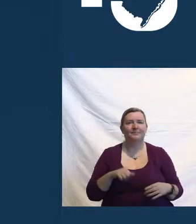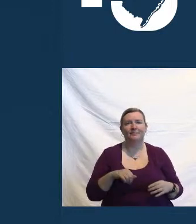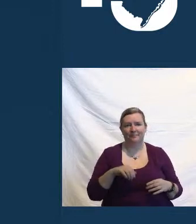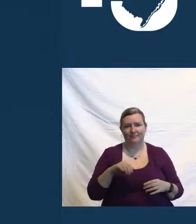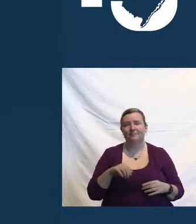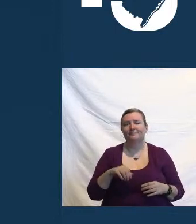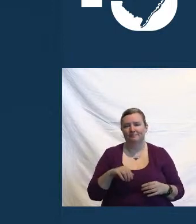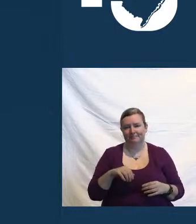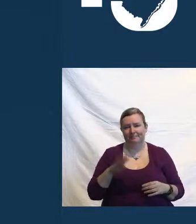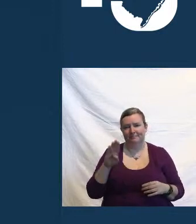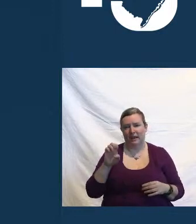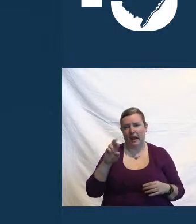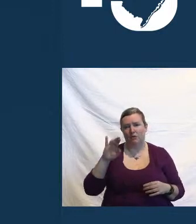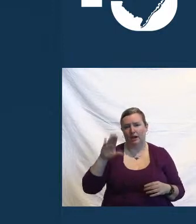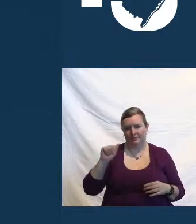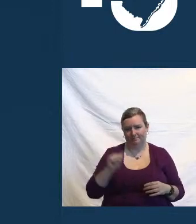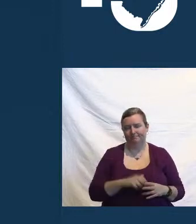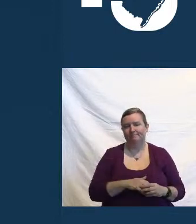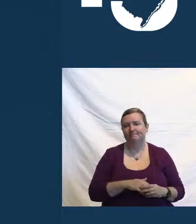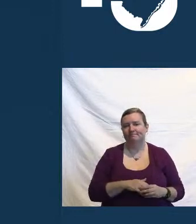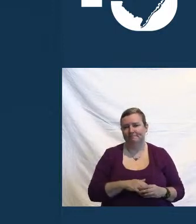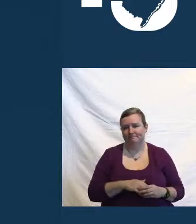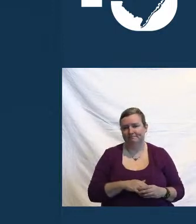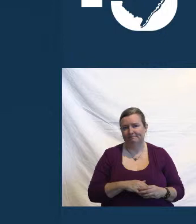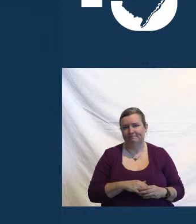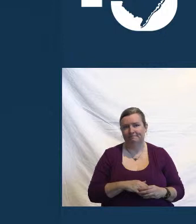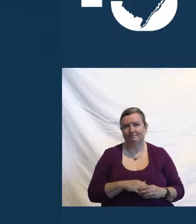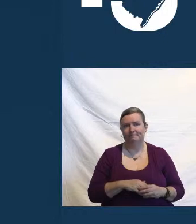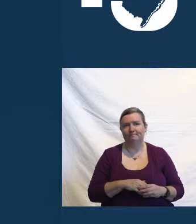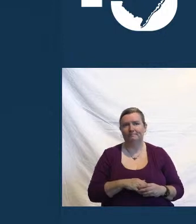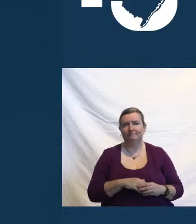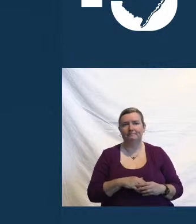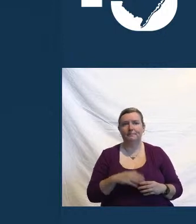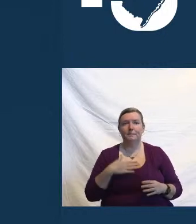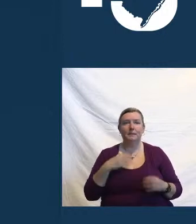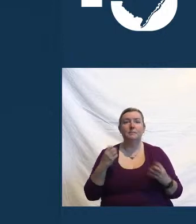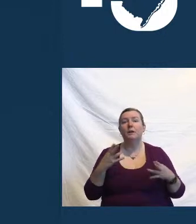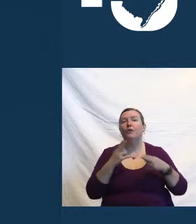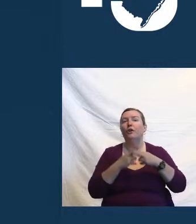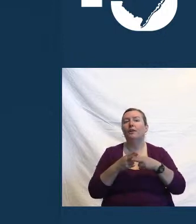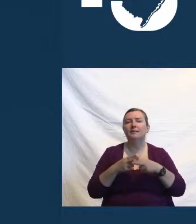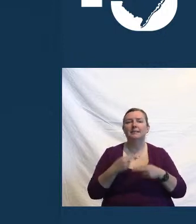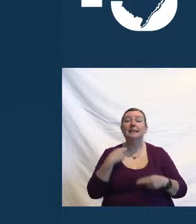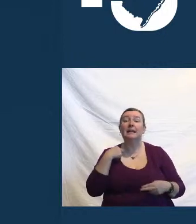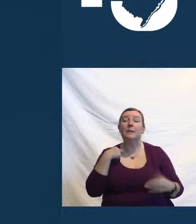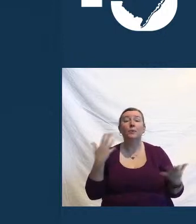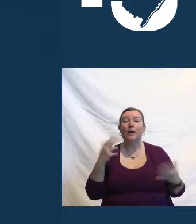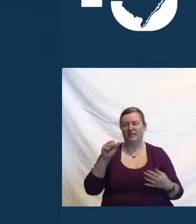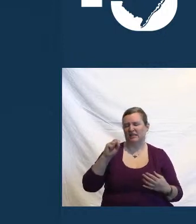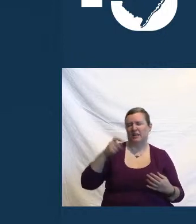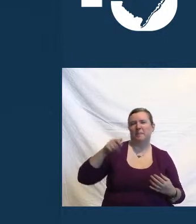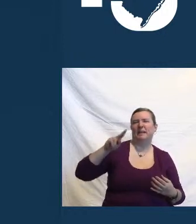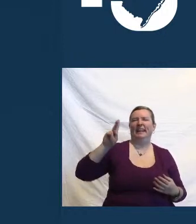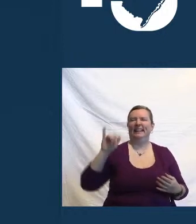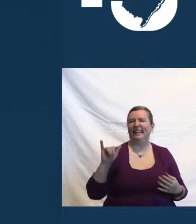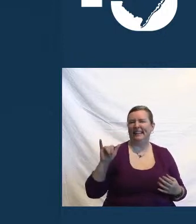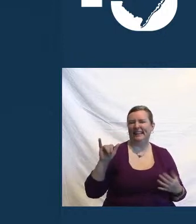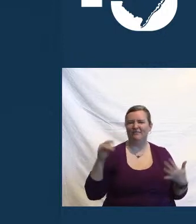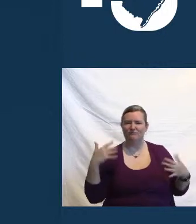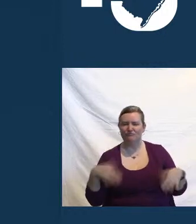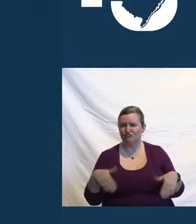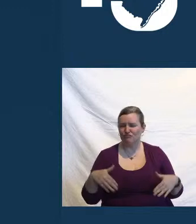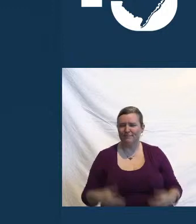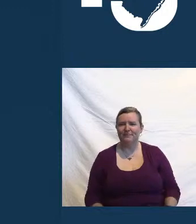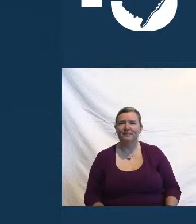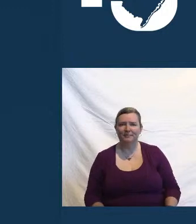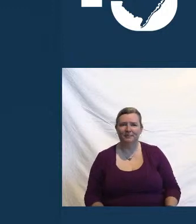Mayor, Keith Ramos. Known by many by his nickname, Spanky, Ariel had been a member of the